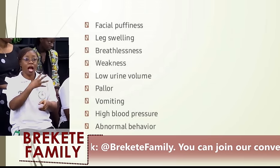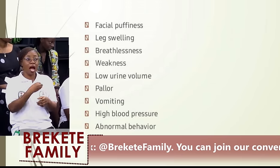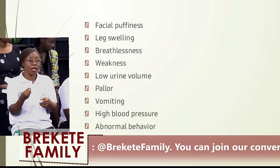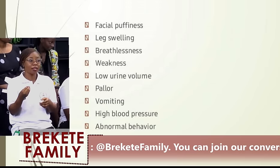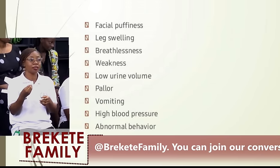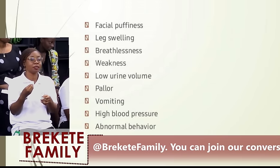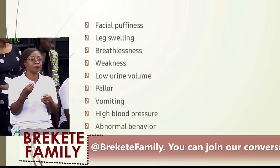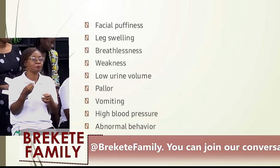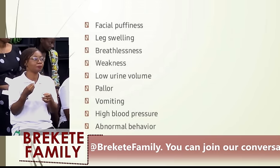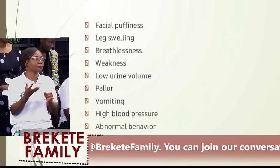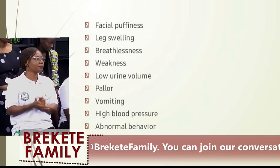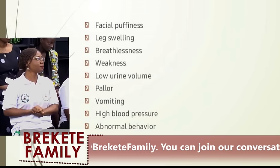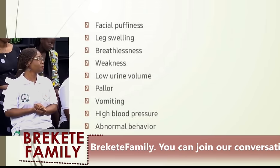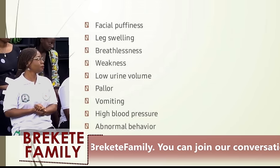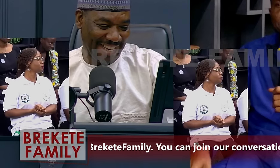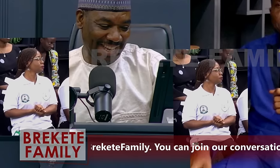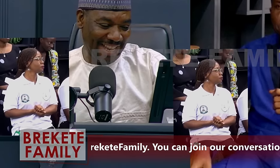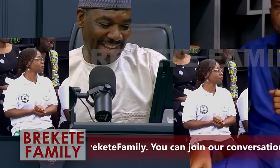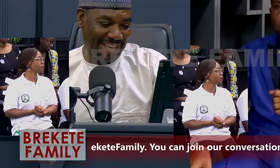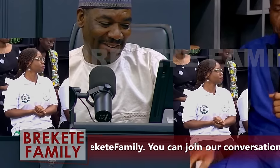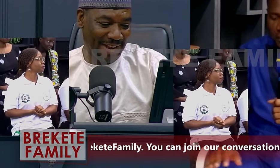and Doctor,